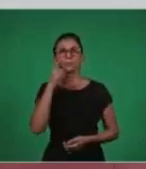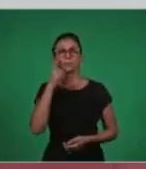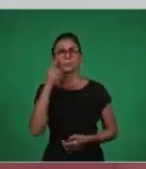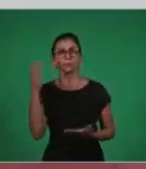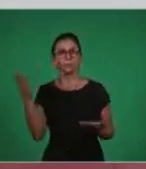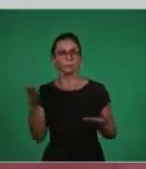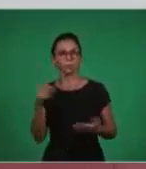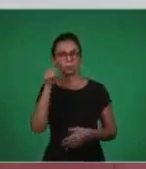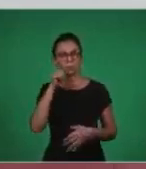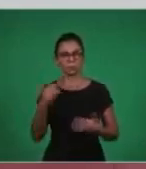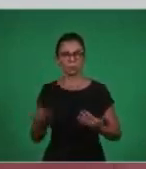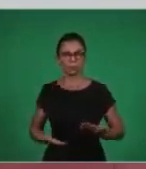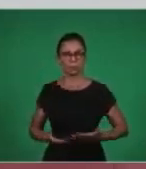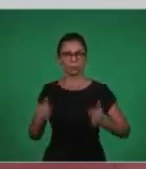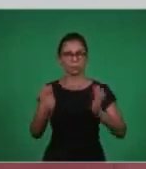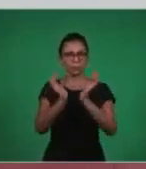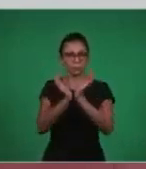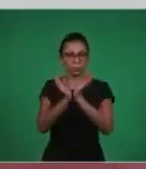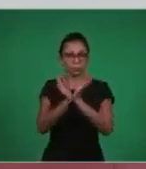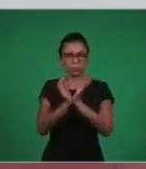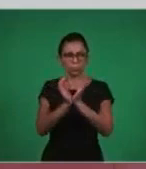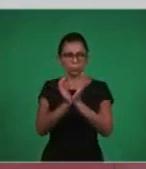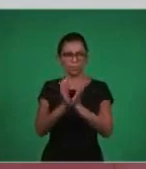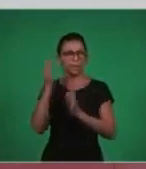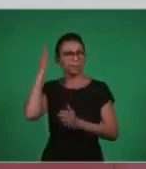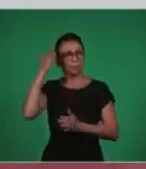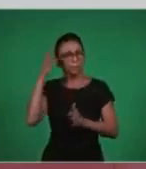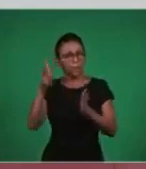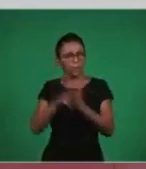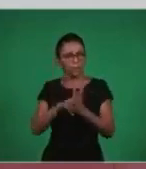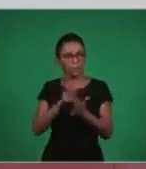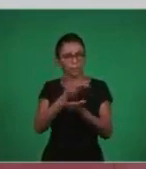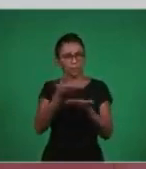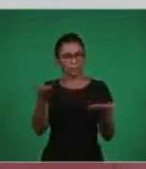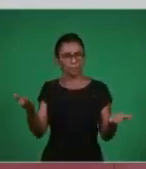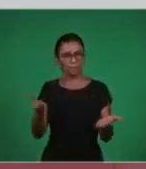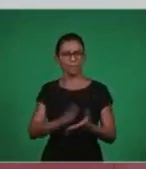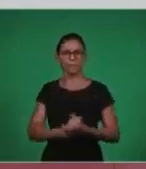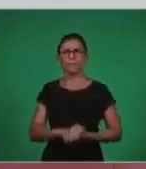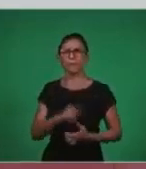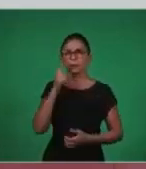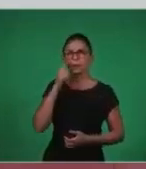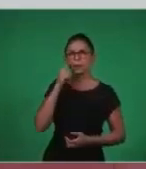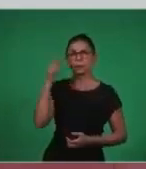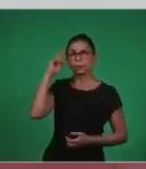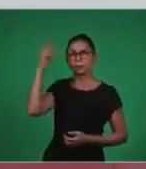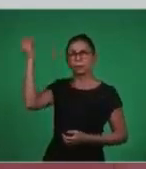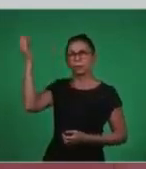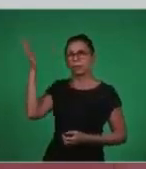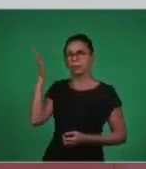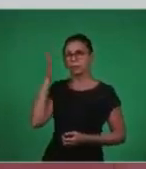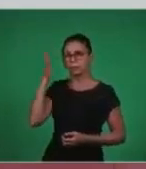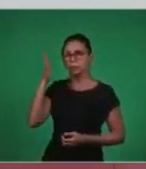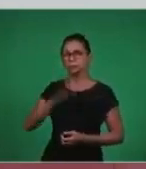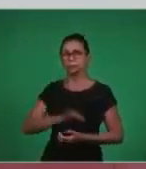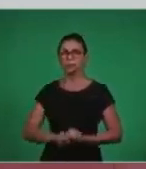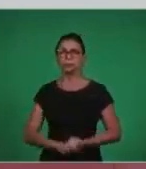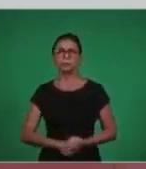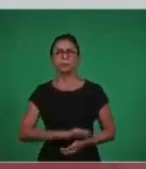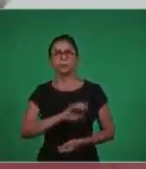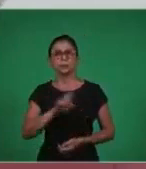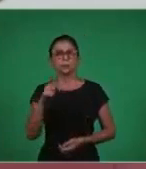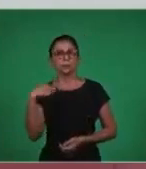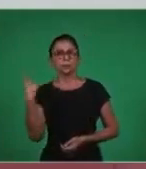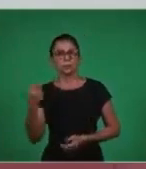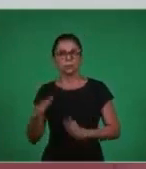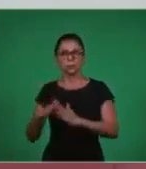here. What now we're going to address the sisters here. What the Lord is placing at our disposal here. Firstly, we